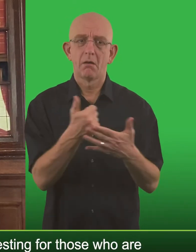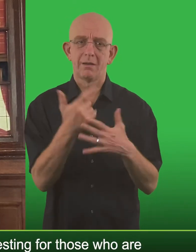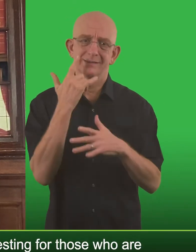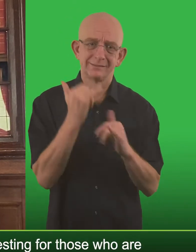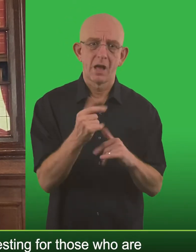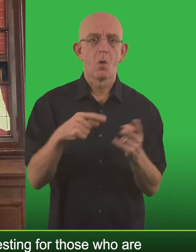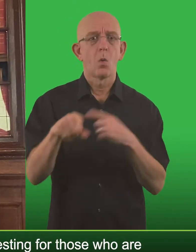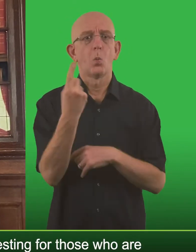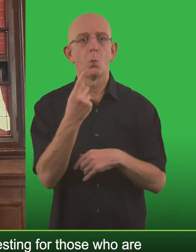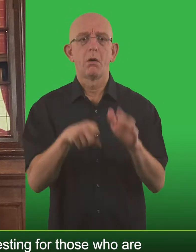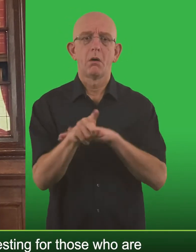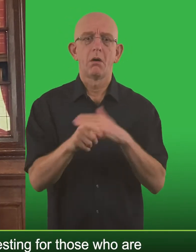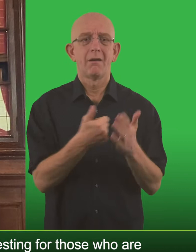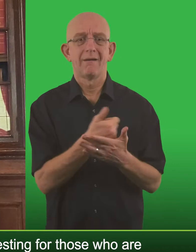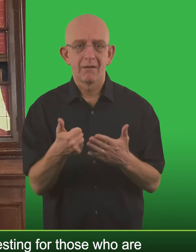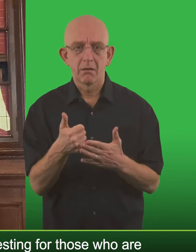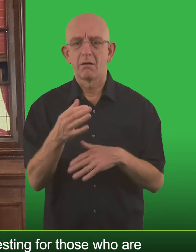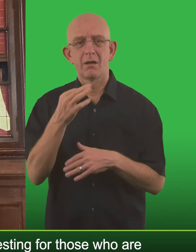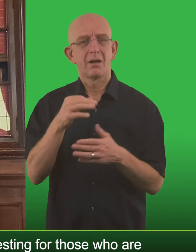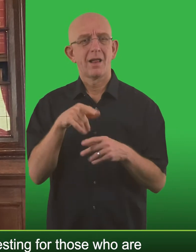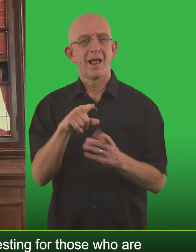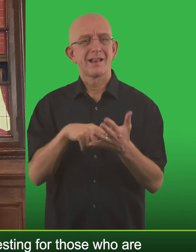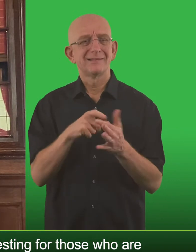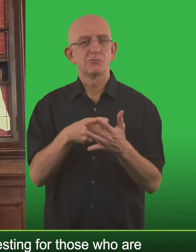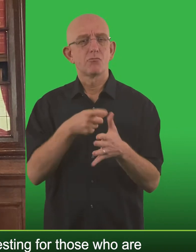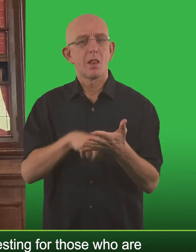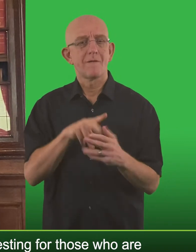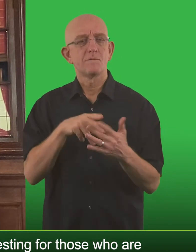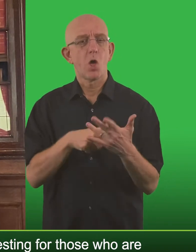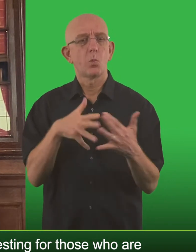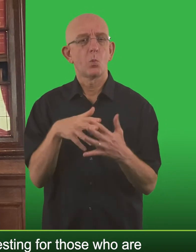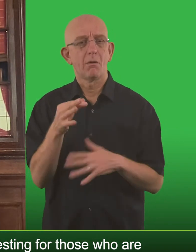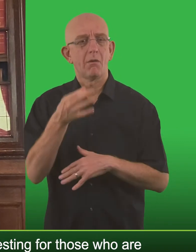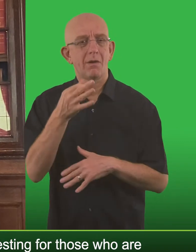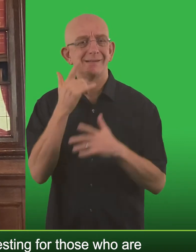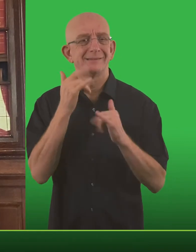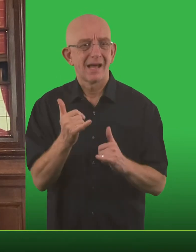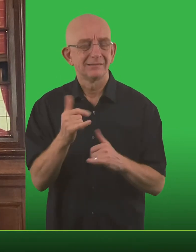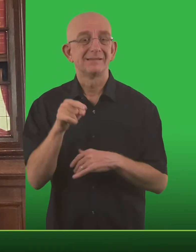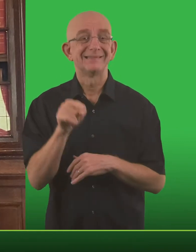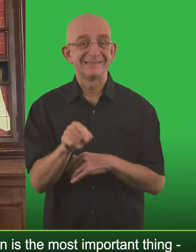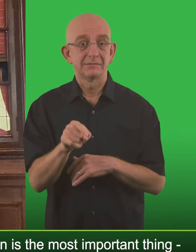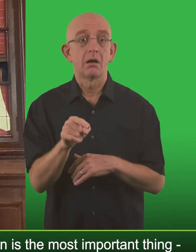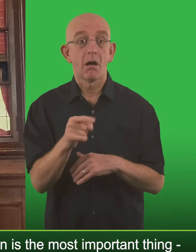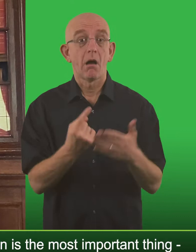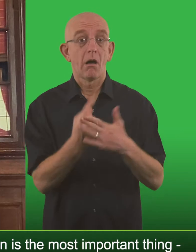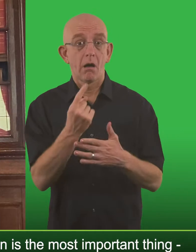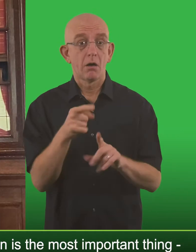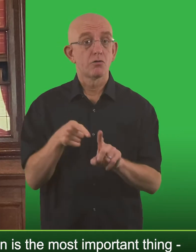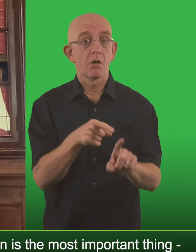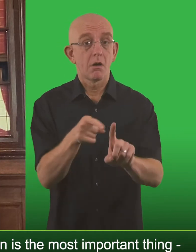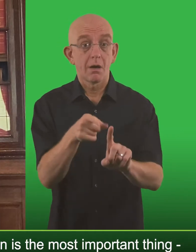got symptoms, regular testing for those who are going outside the house regularly with lateral flow device testing, contact tracing